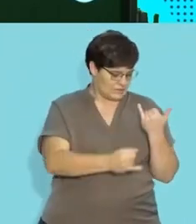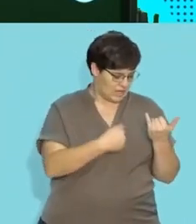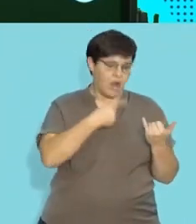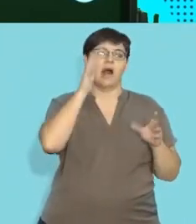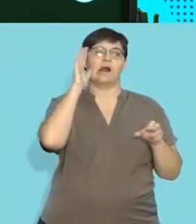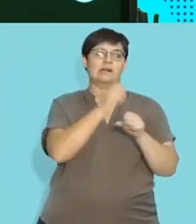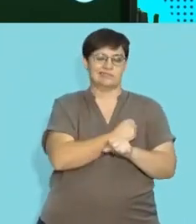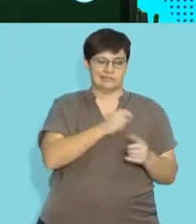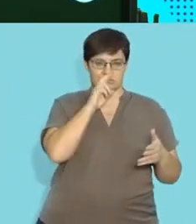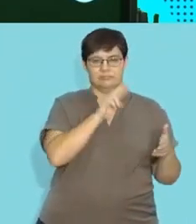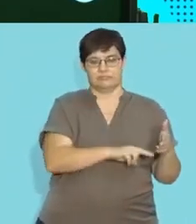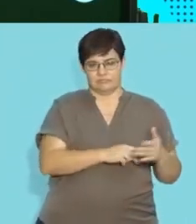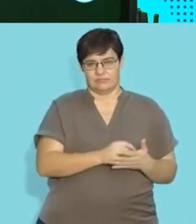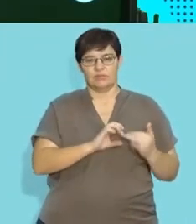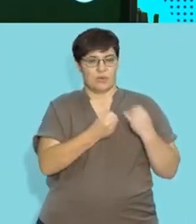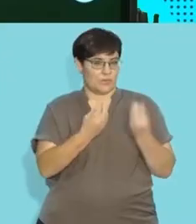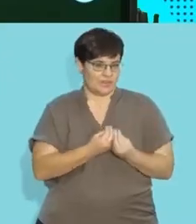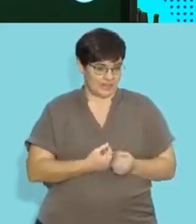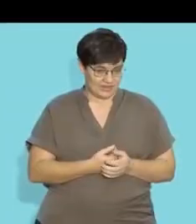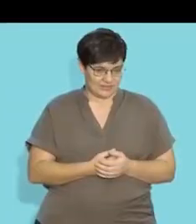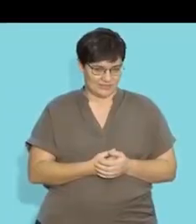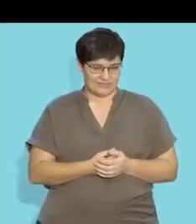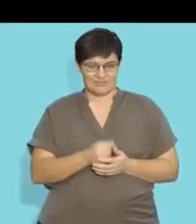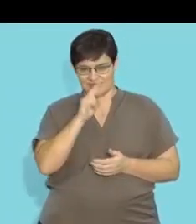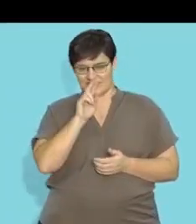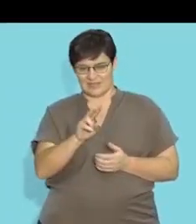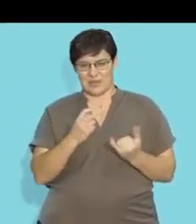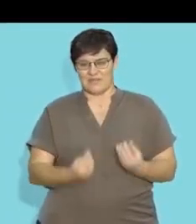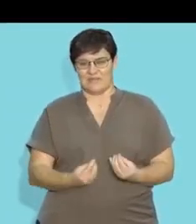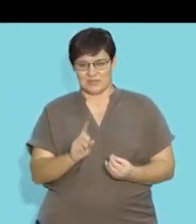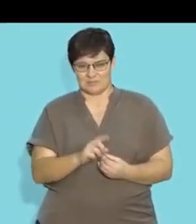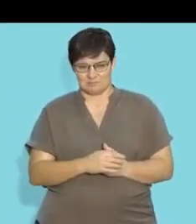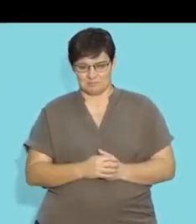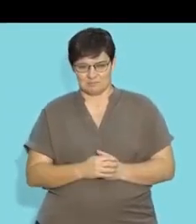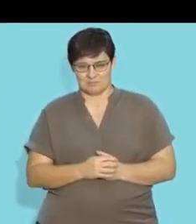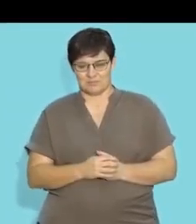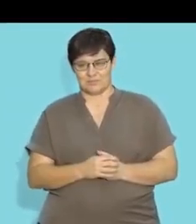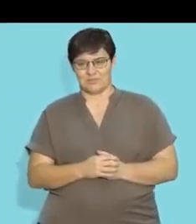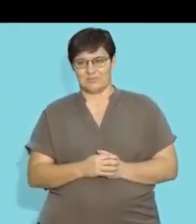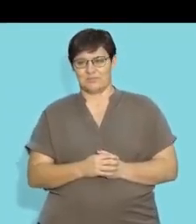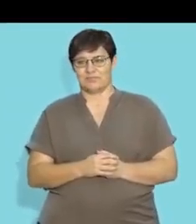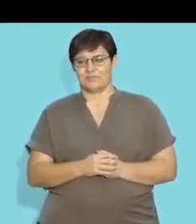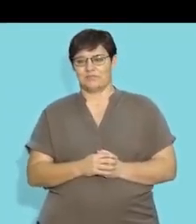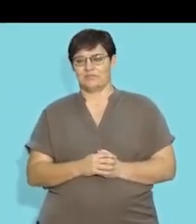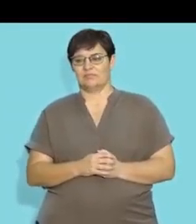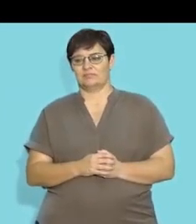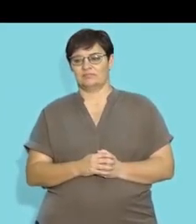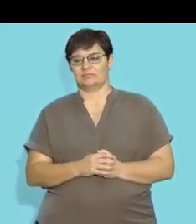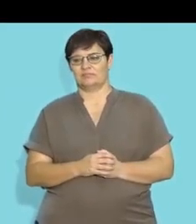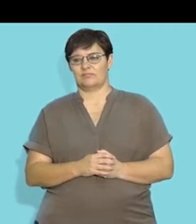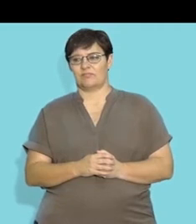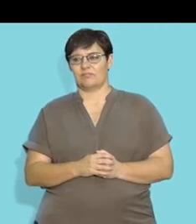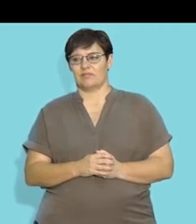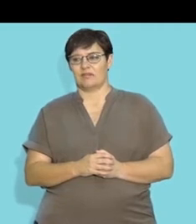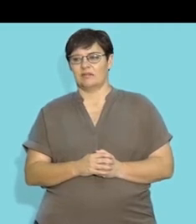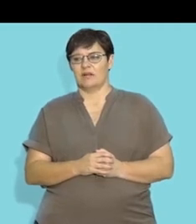try with us. Okay, fantastic. Let's see what we have. So, under correlation, okay, we'll look